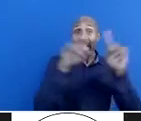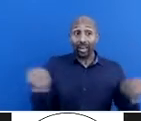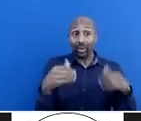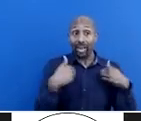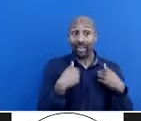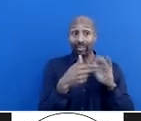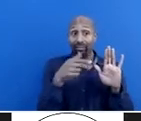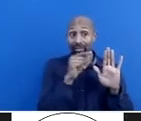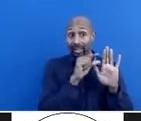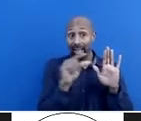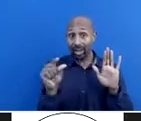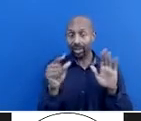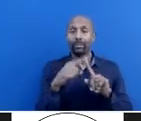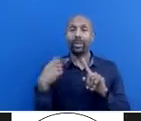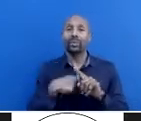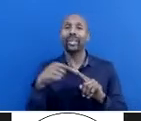anything in order.